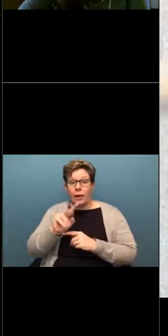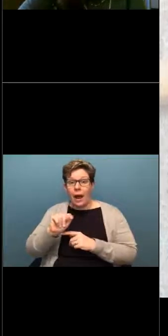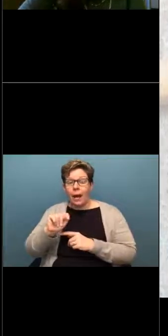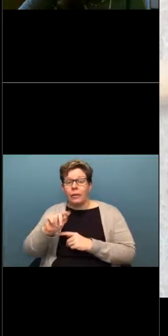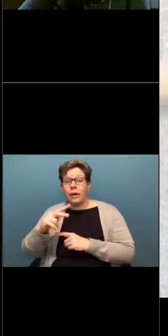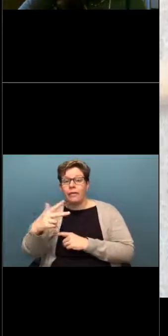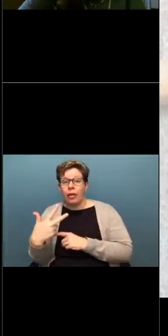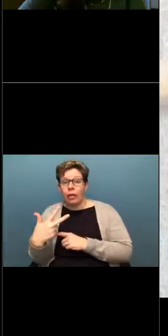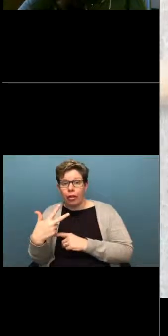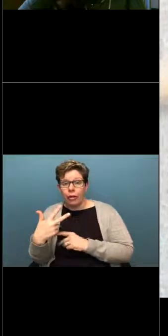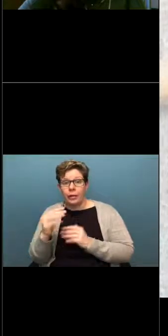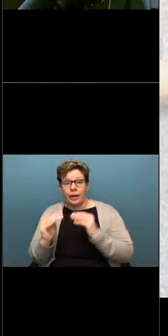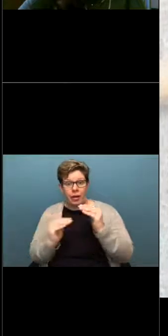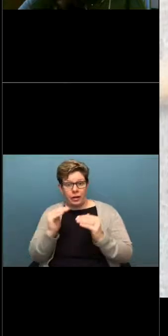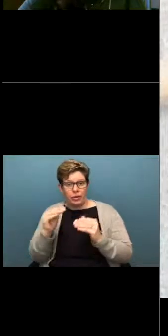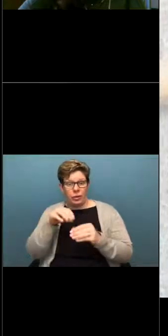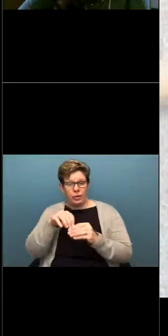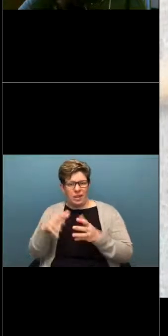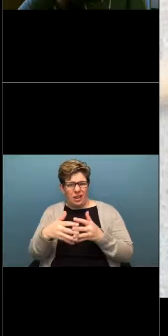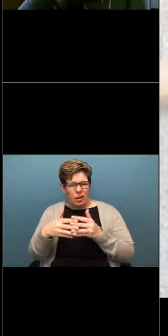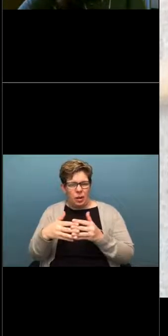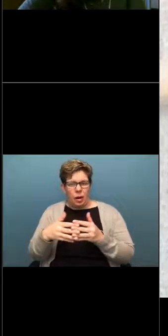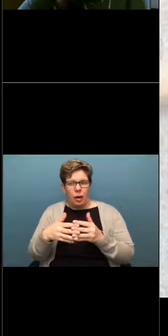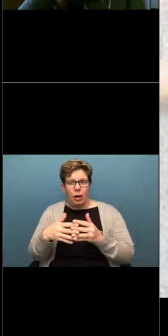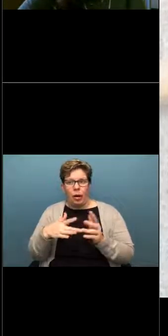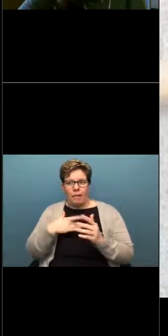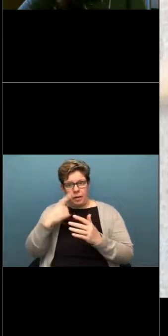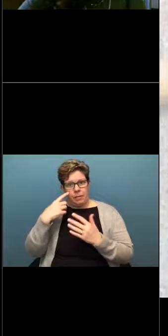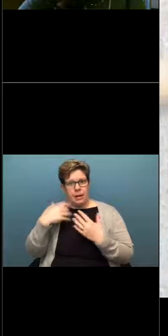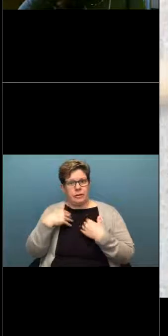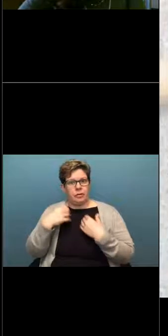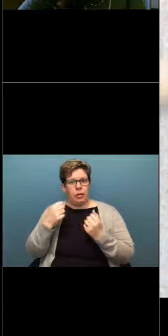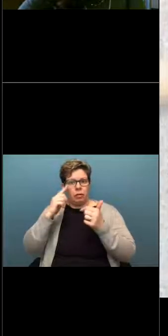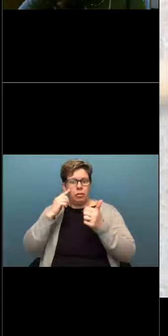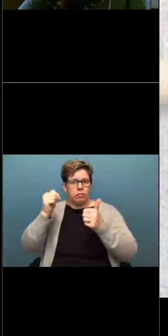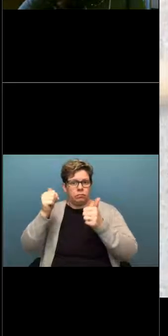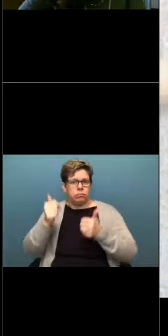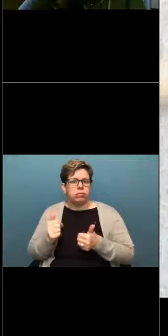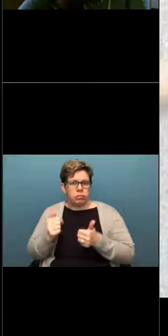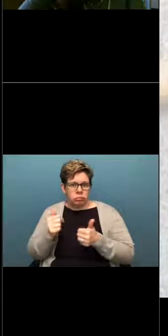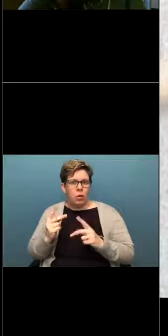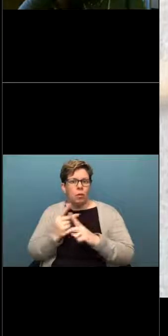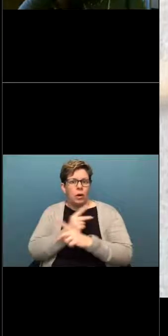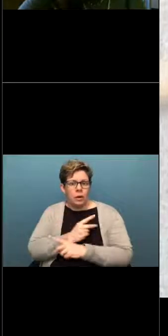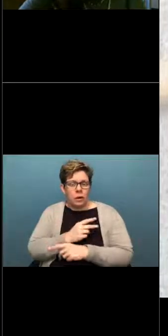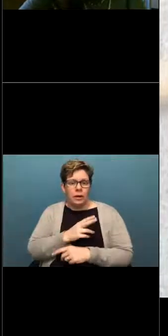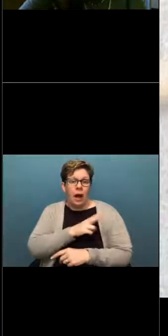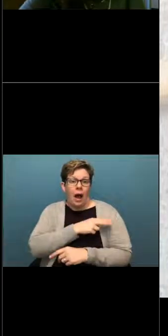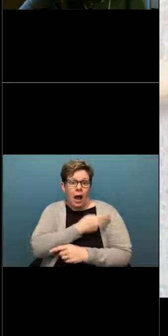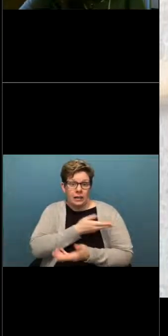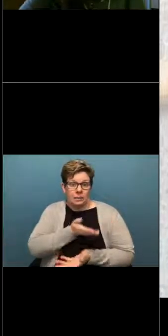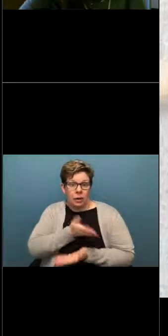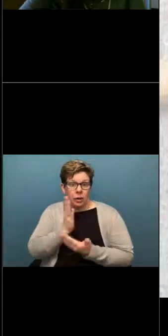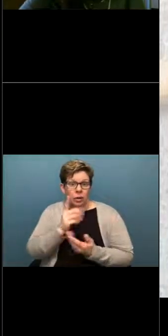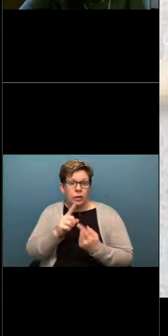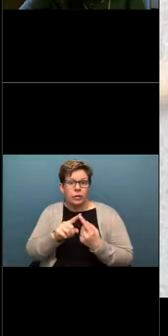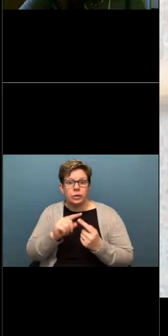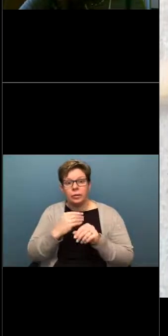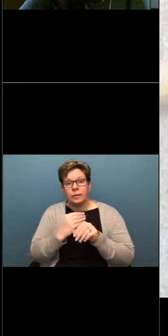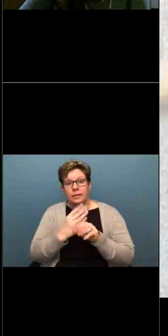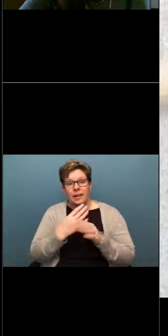experiencing worsening mental health care symptoms, and that hospitalization rates and access to telehealth services